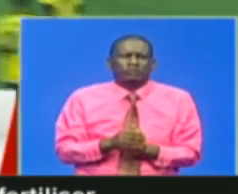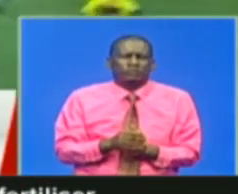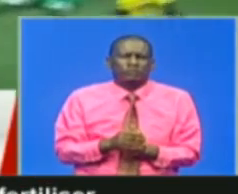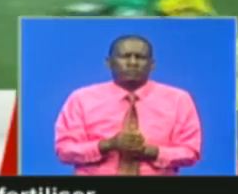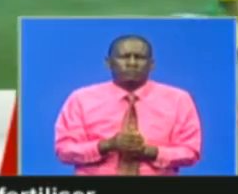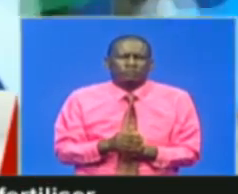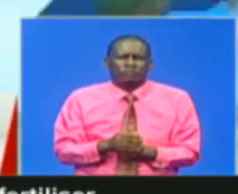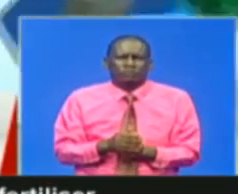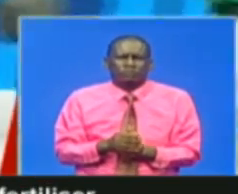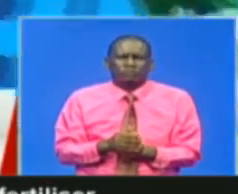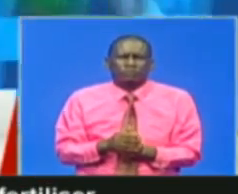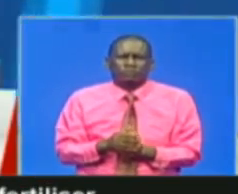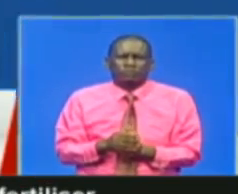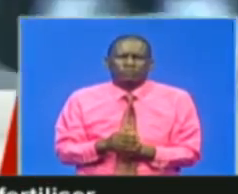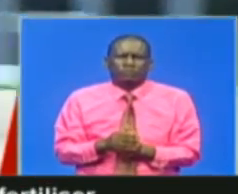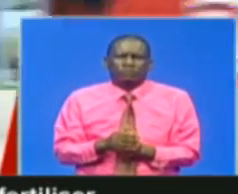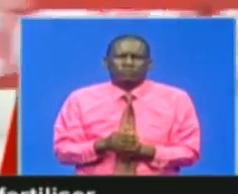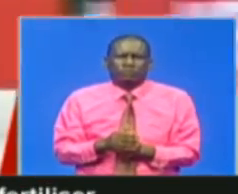Tony!